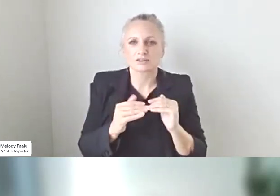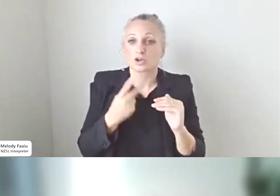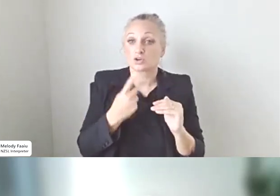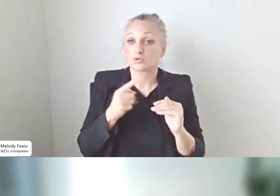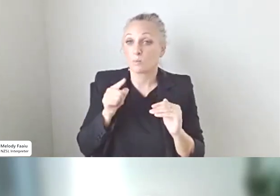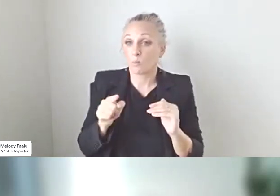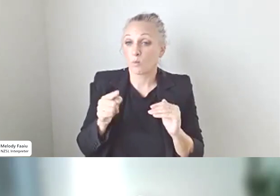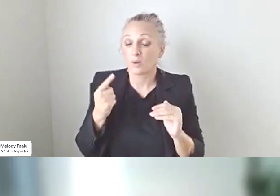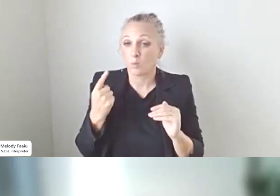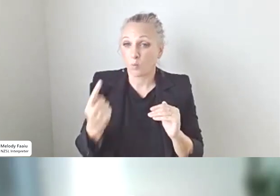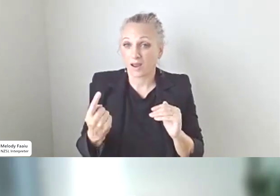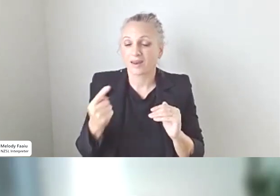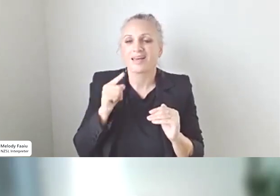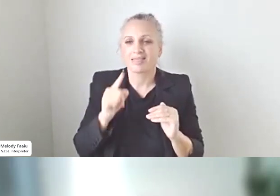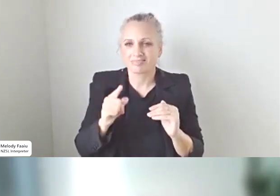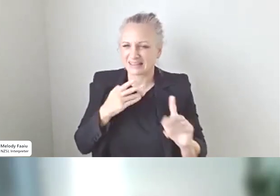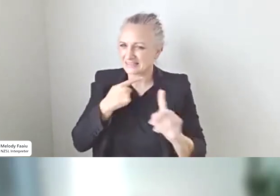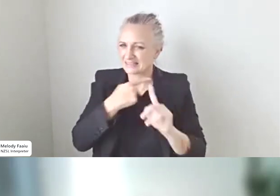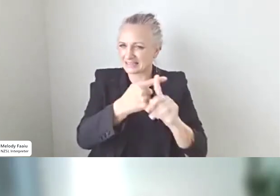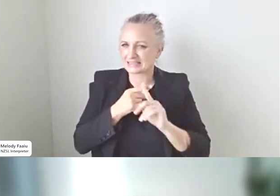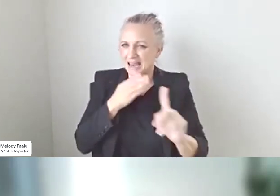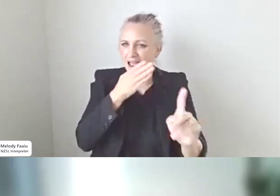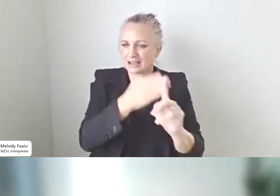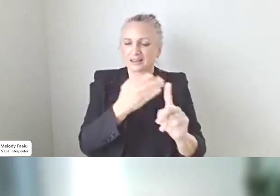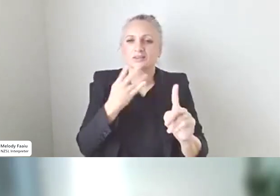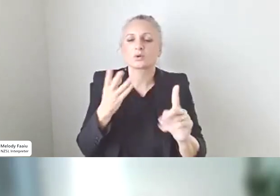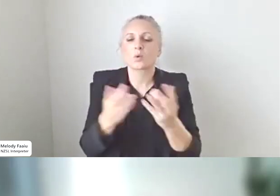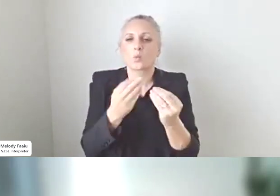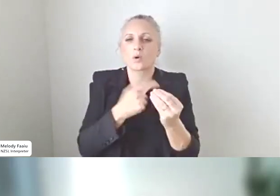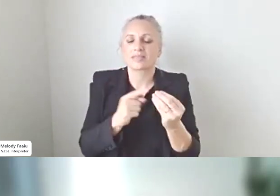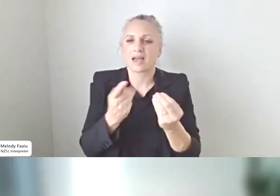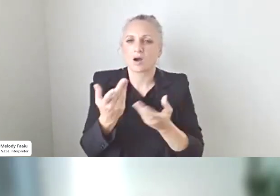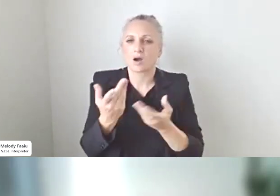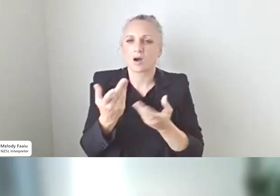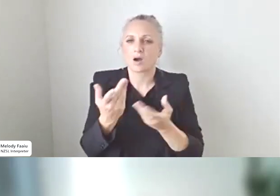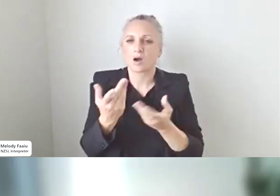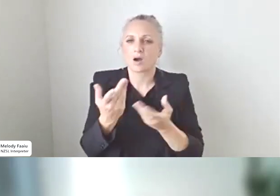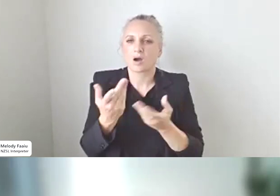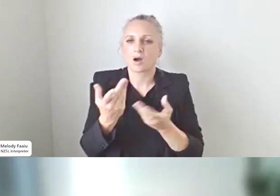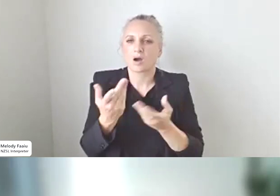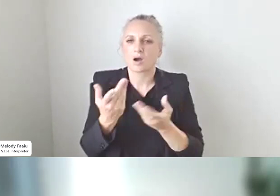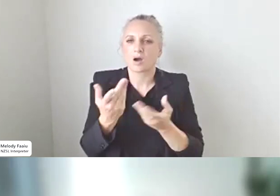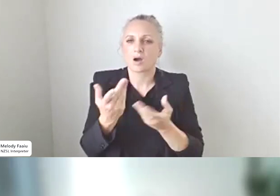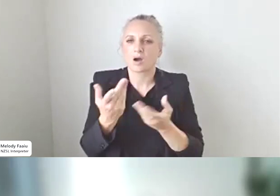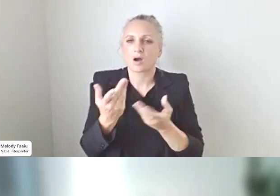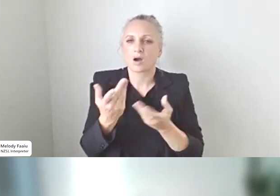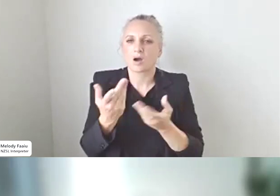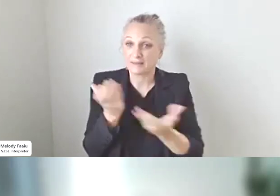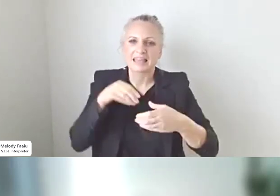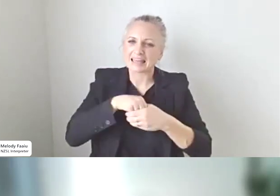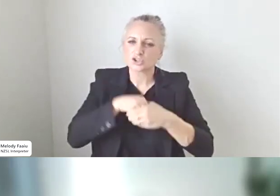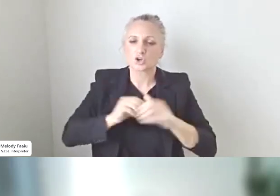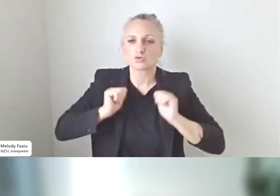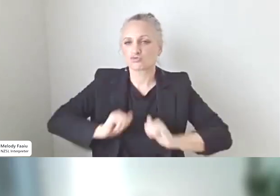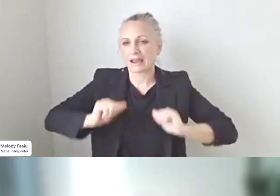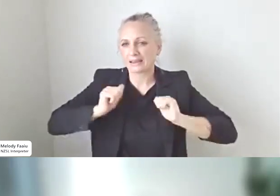trying to hit in what we're delivering with digital service delivery. We've created internal kind of basic type training for staff,